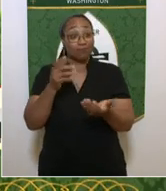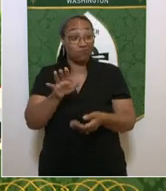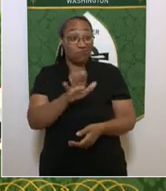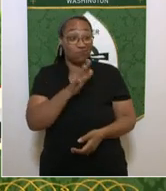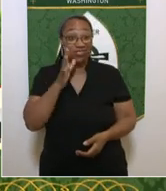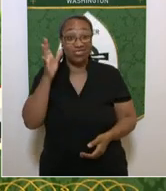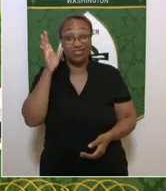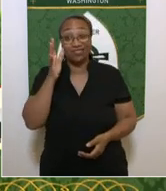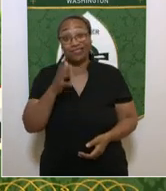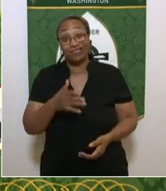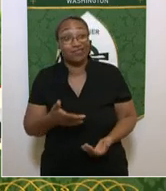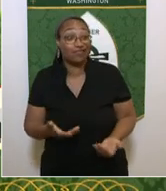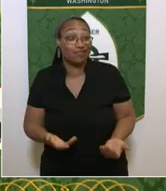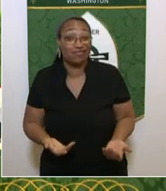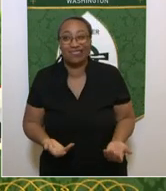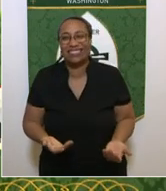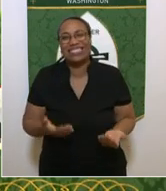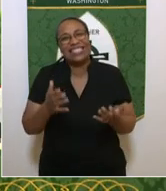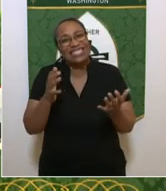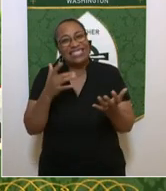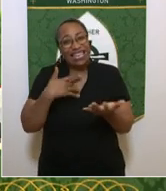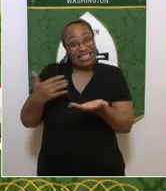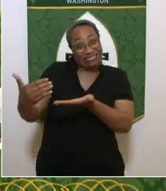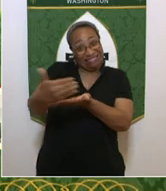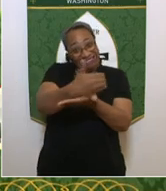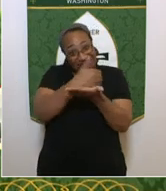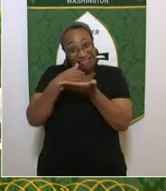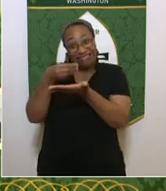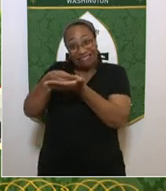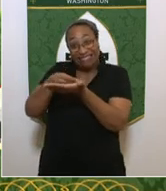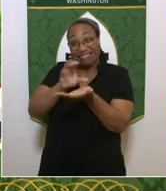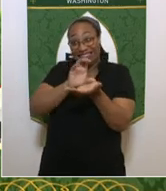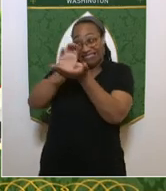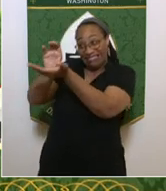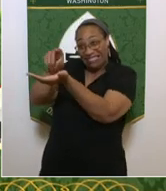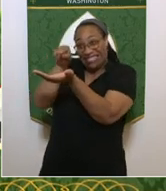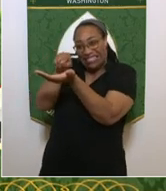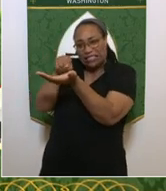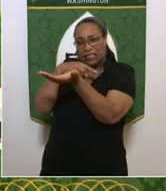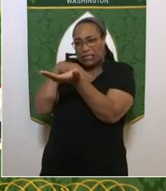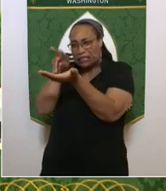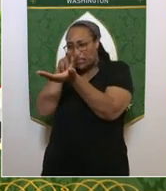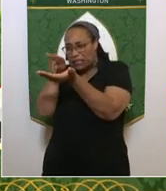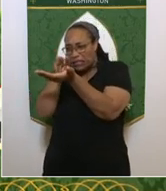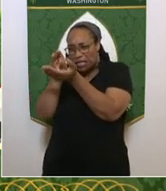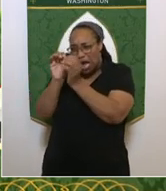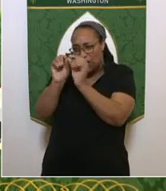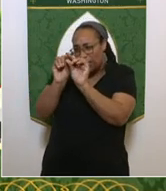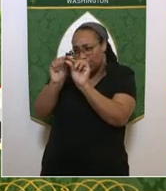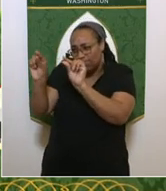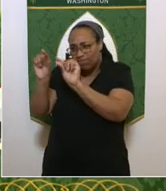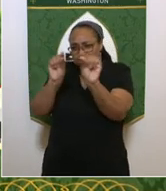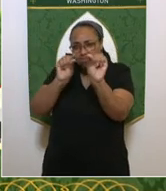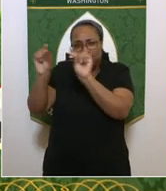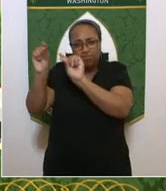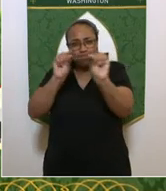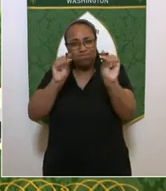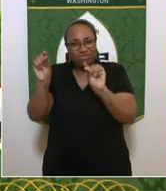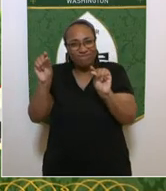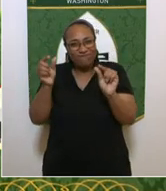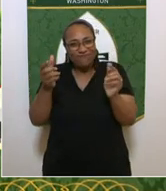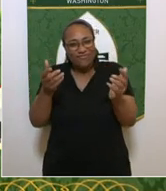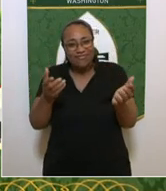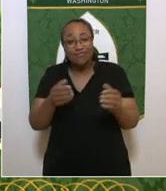to decide with the council, how do we spend that money? Well, every year I get all kinds of